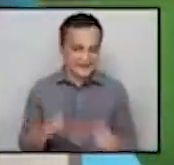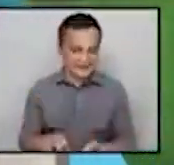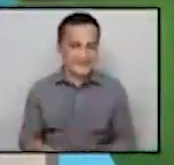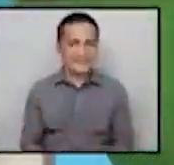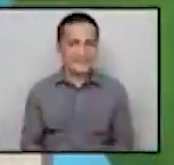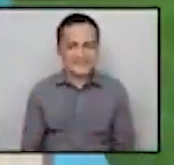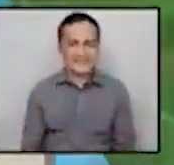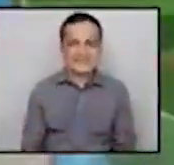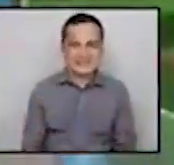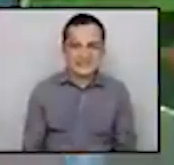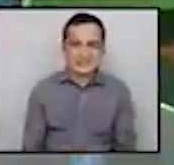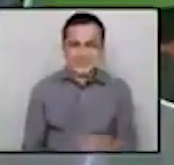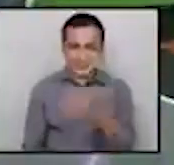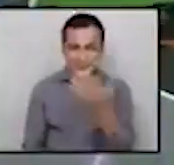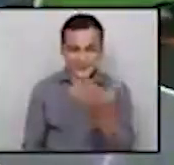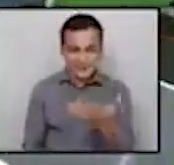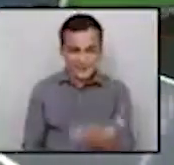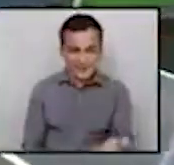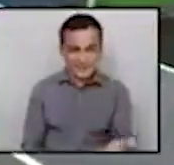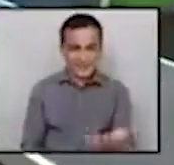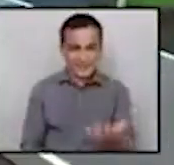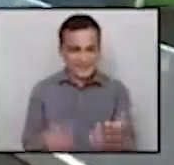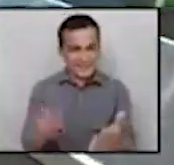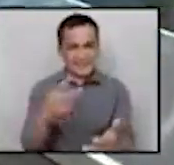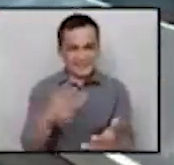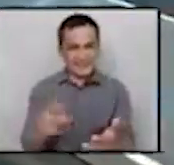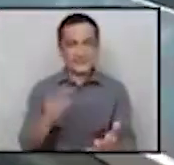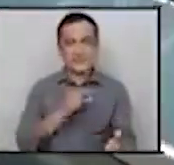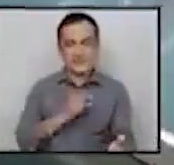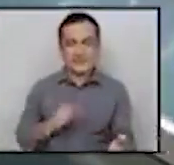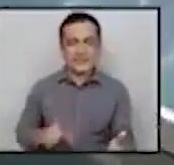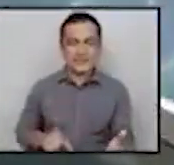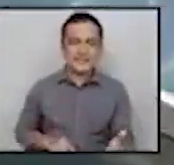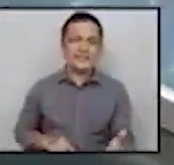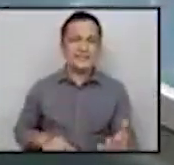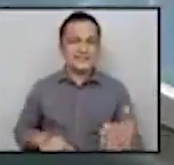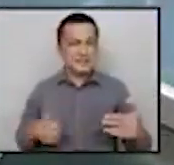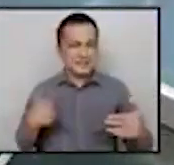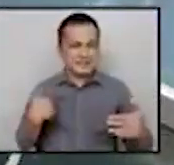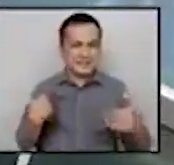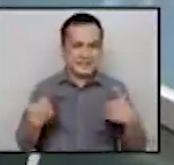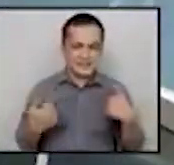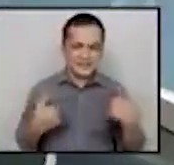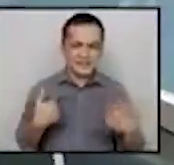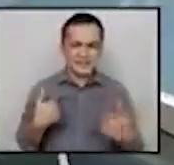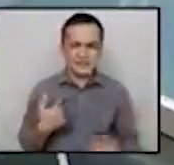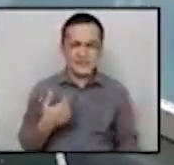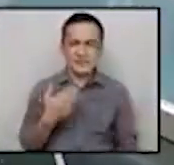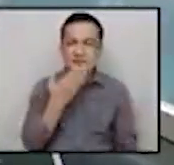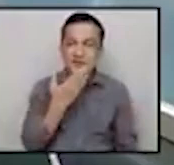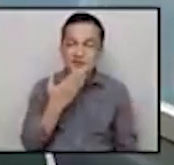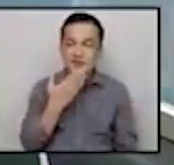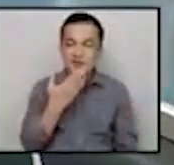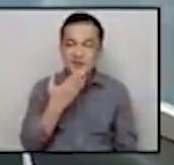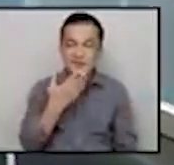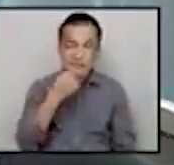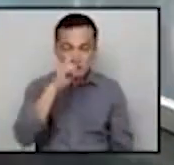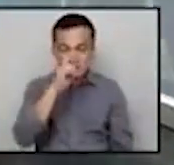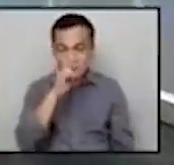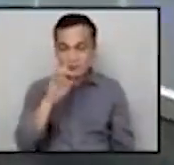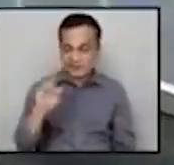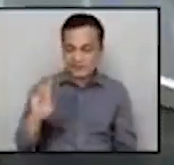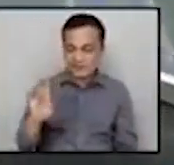chance, you are the dancing queen, young and sweet, only